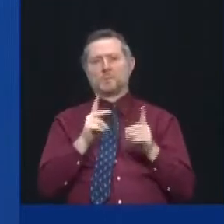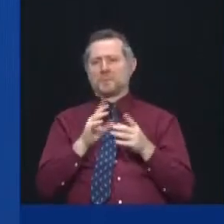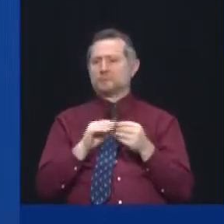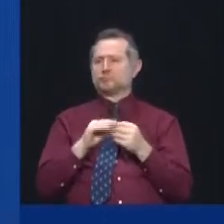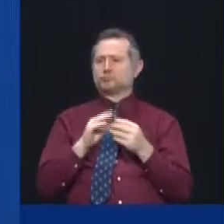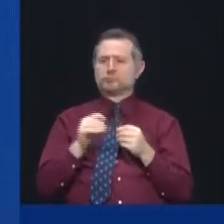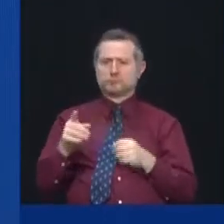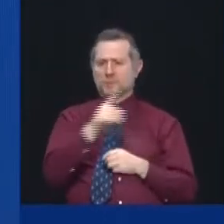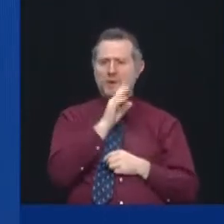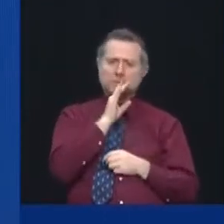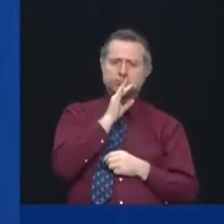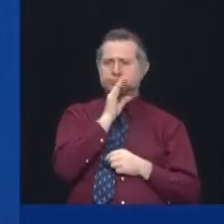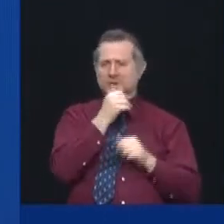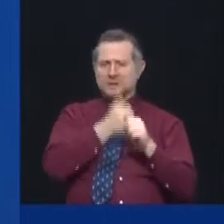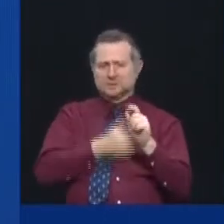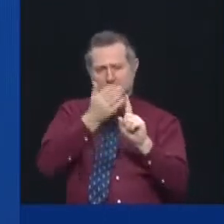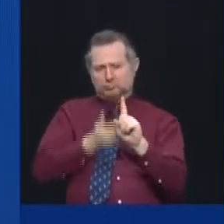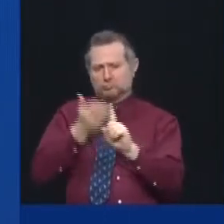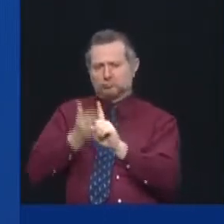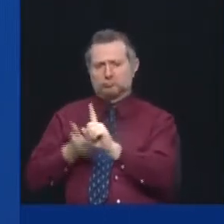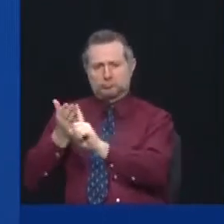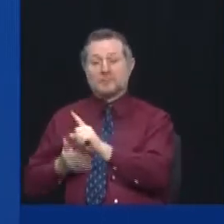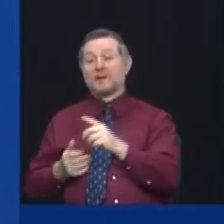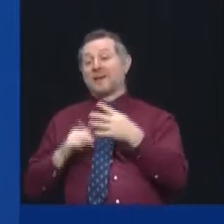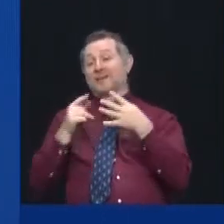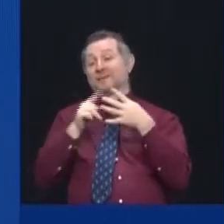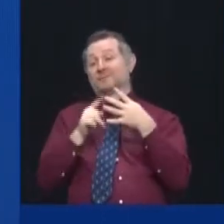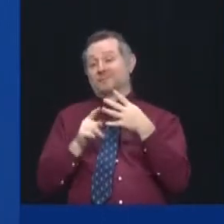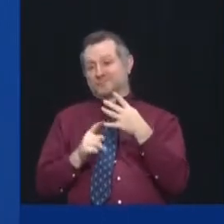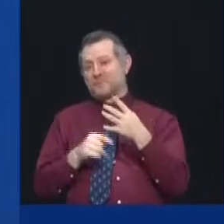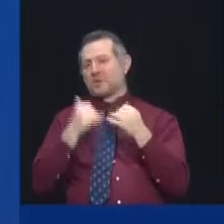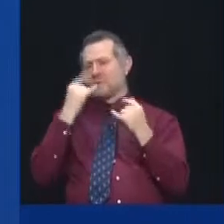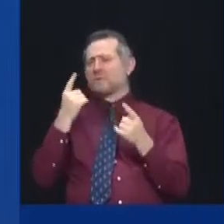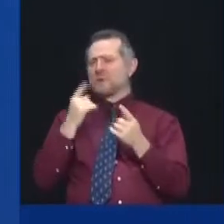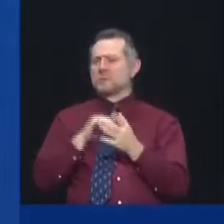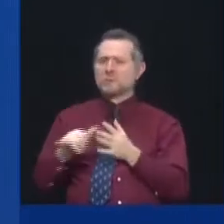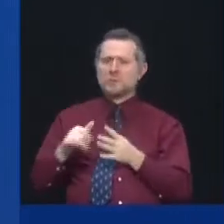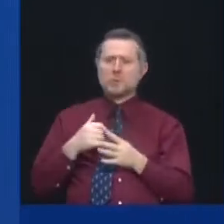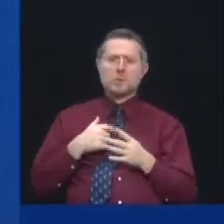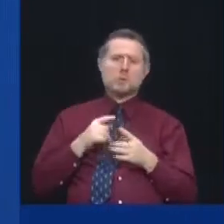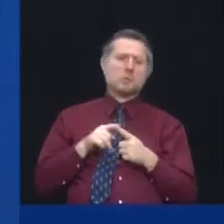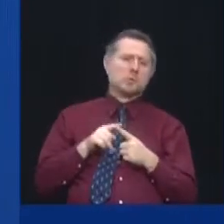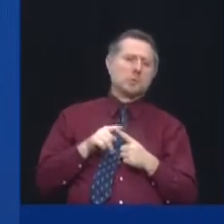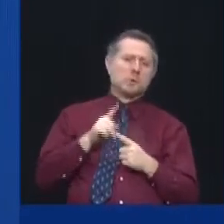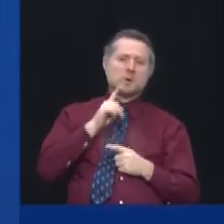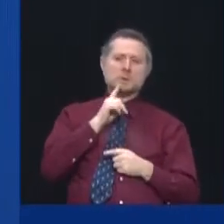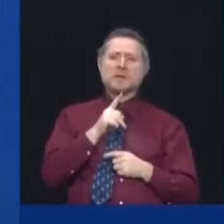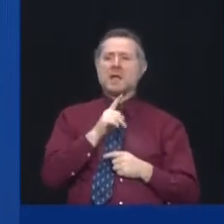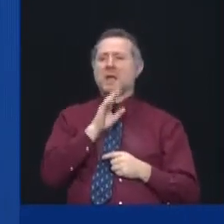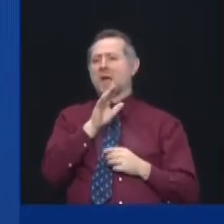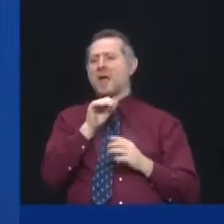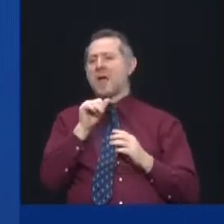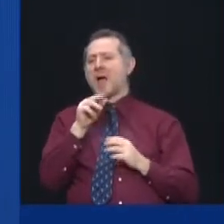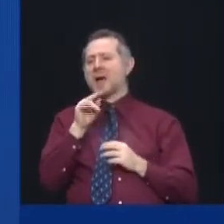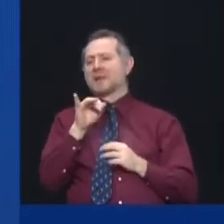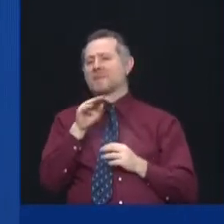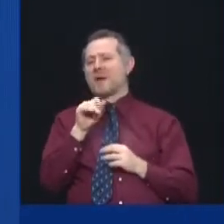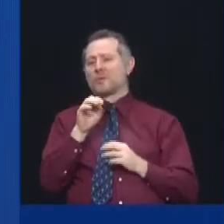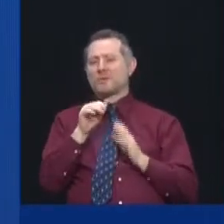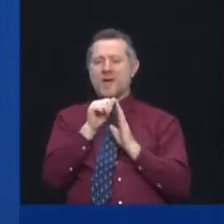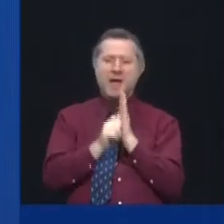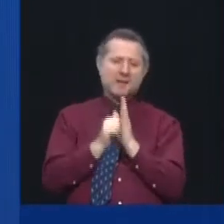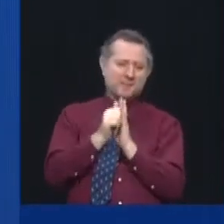How did we handle the 1970s? We built our way out of the 1970s. We built Battery Park City. That didn't